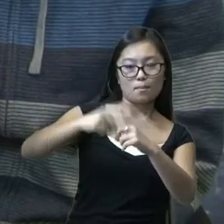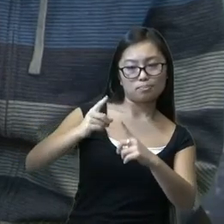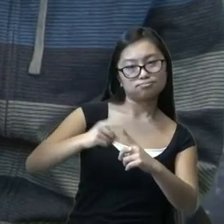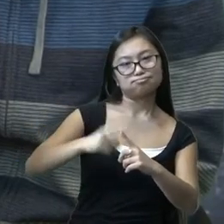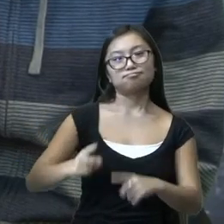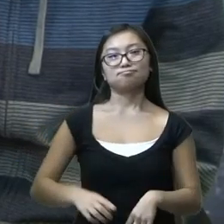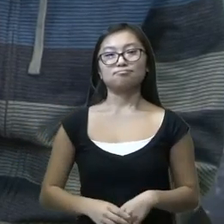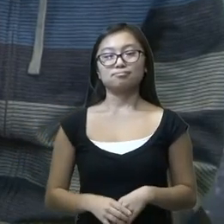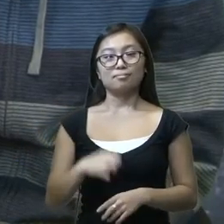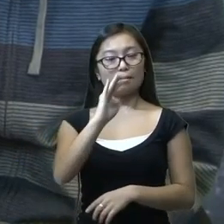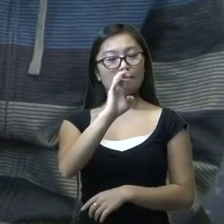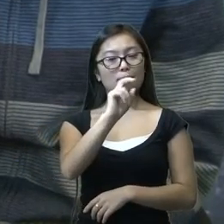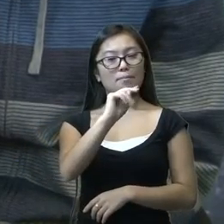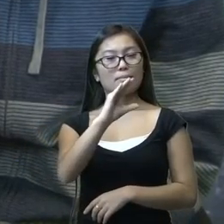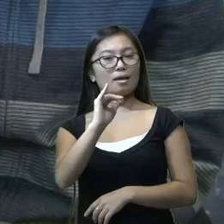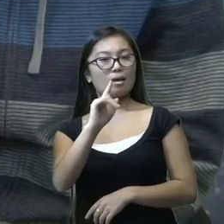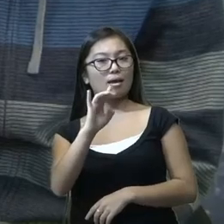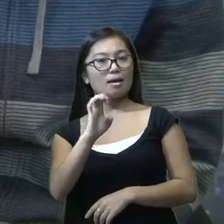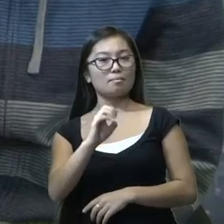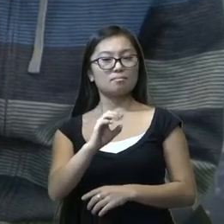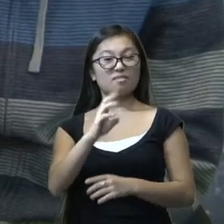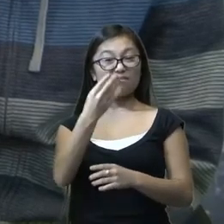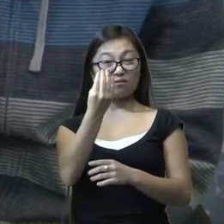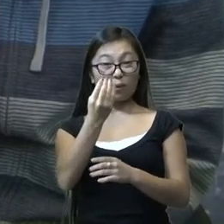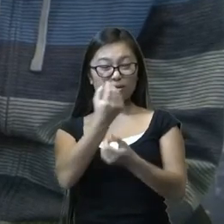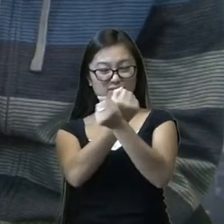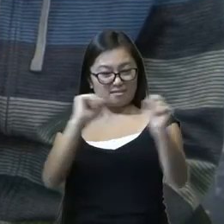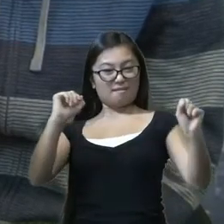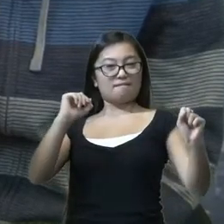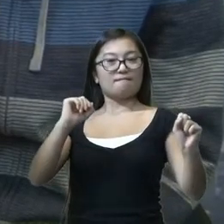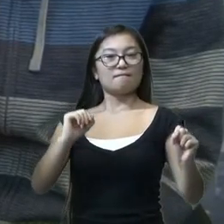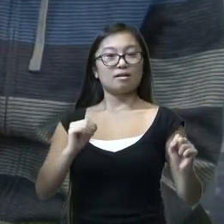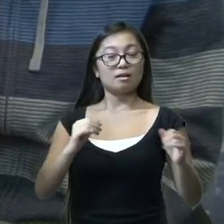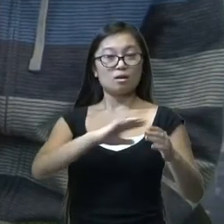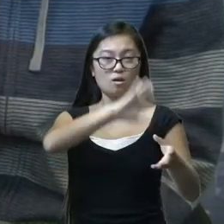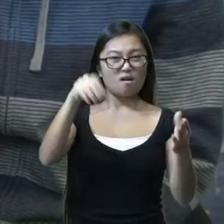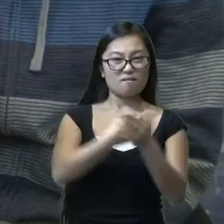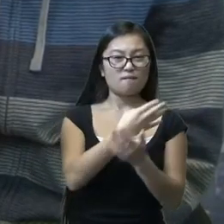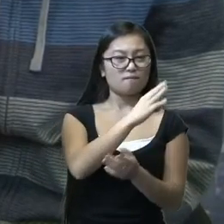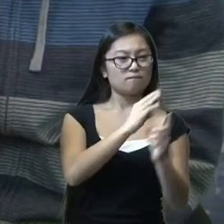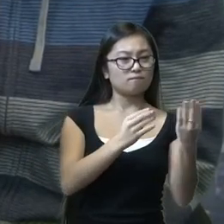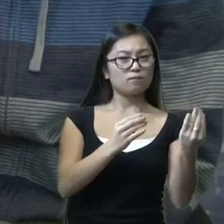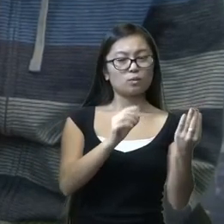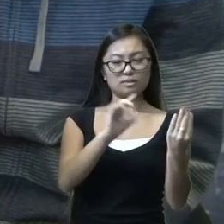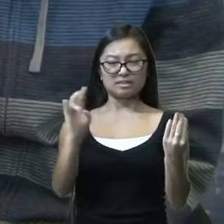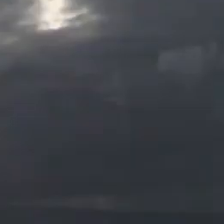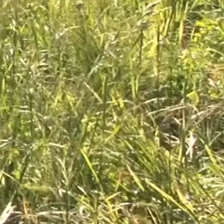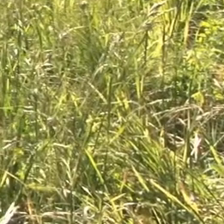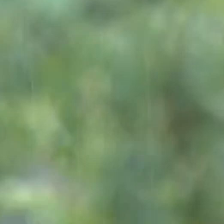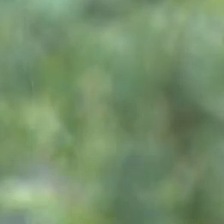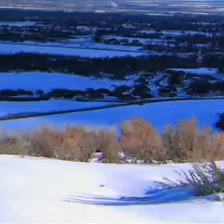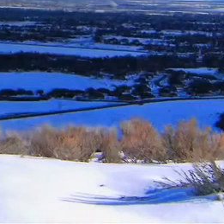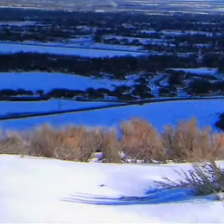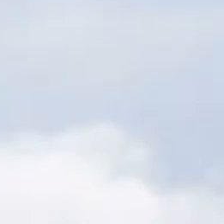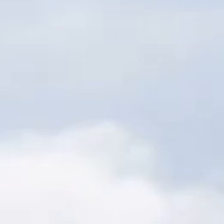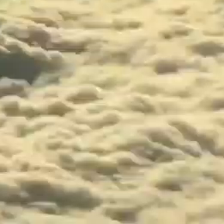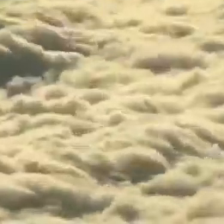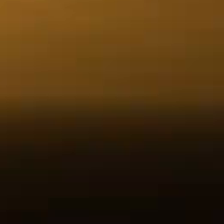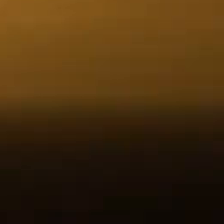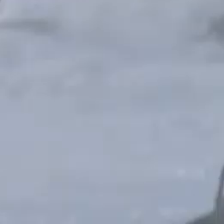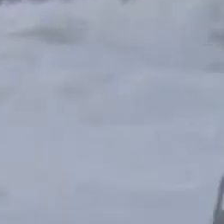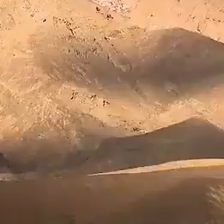games. Ben Cable made 14 saves. The boys are now 7-11 overall, traveling to Santa Barbara High on Thursday.